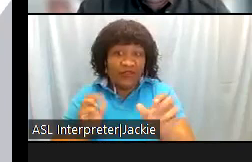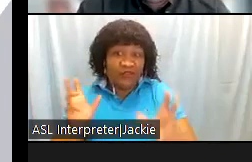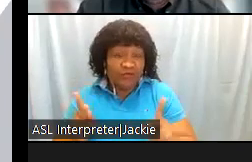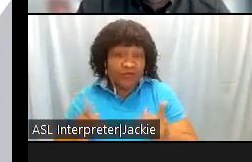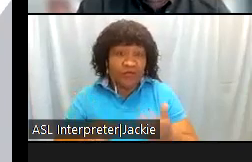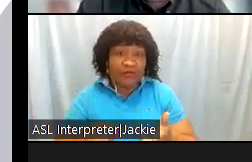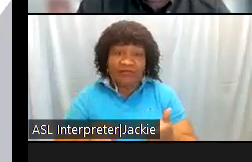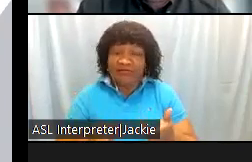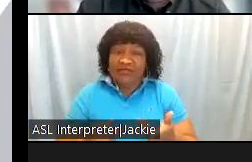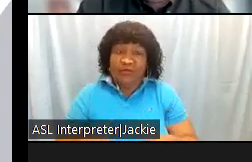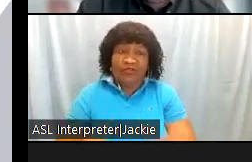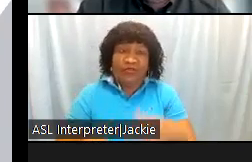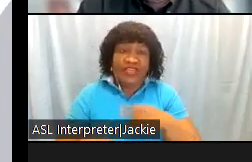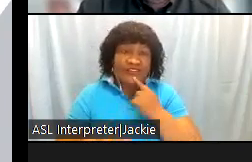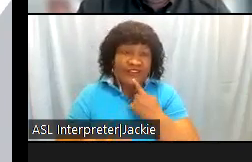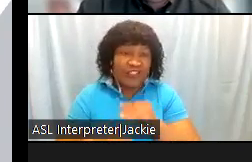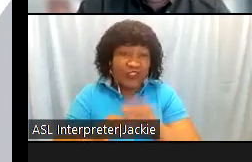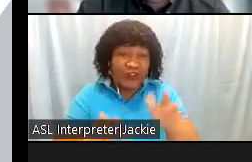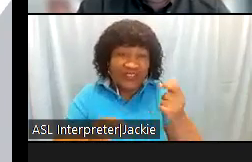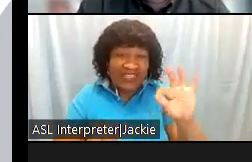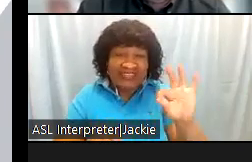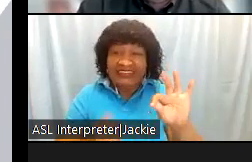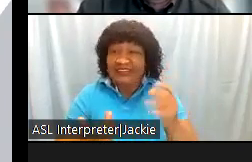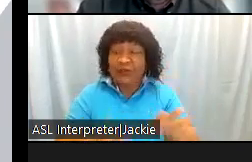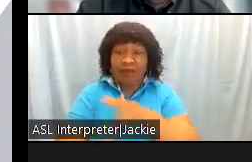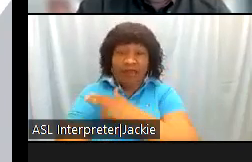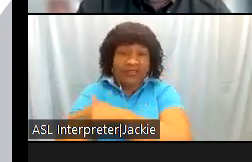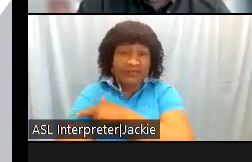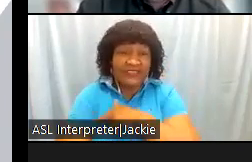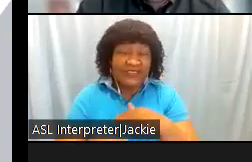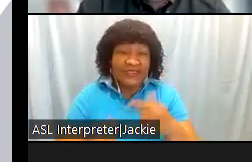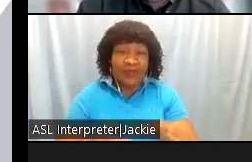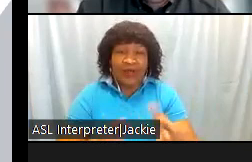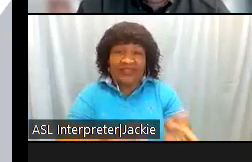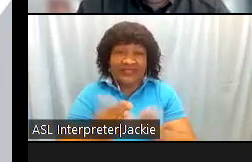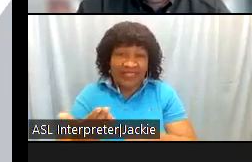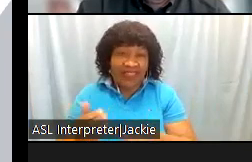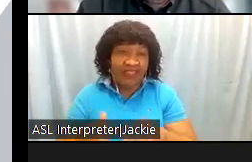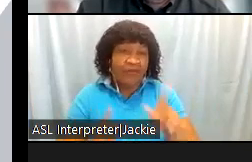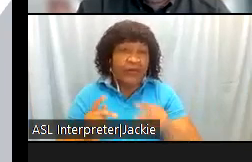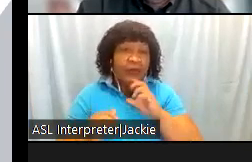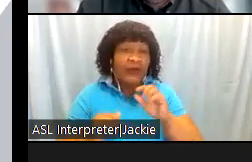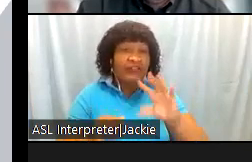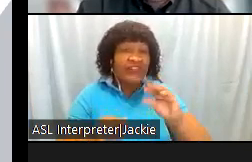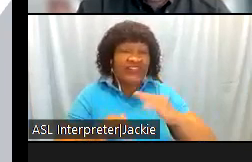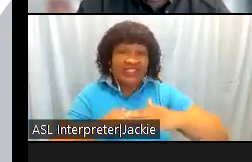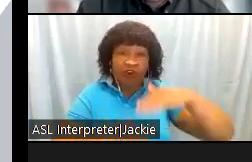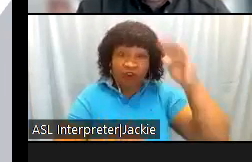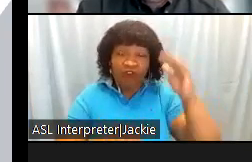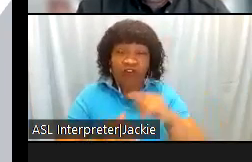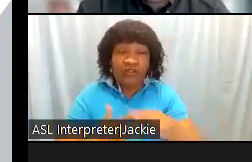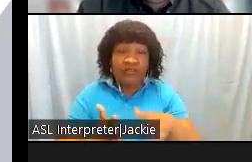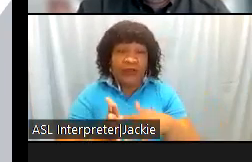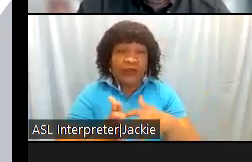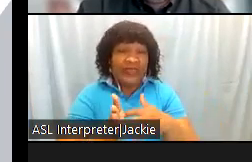risk of severe COVID-19 hospitalization and deaths. This includes people who are 50 years and older, those with a weakened